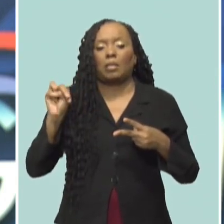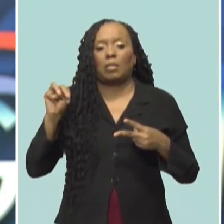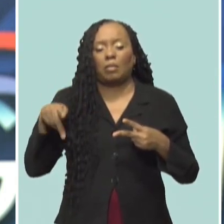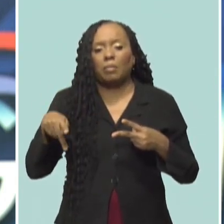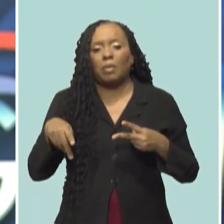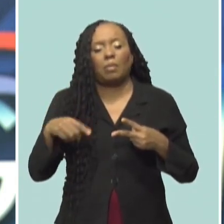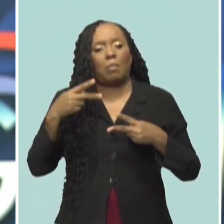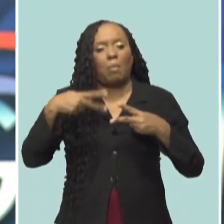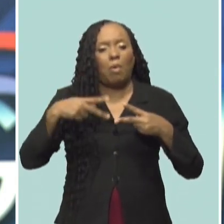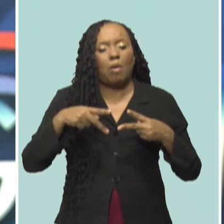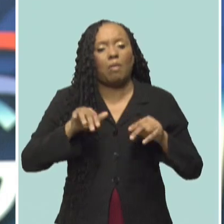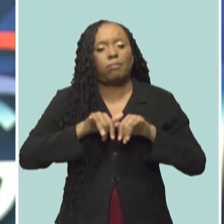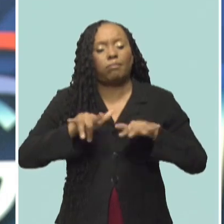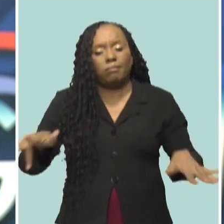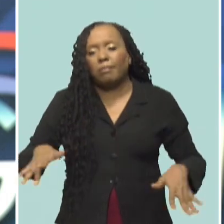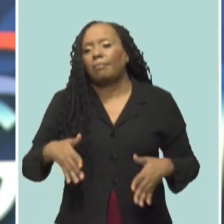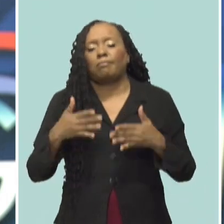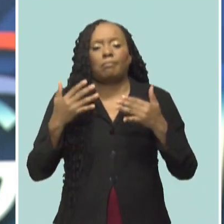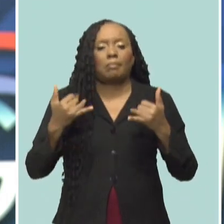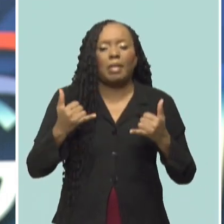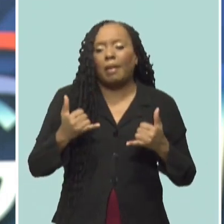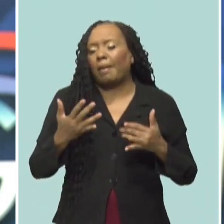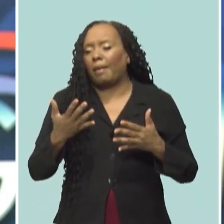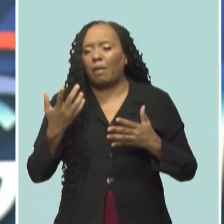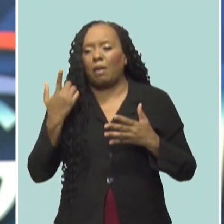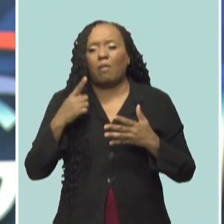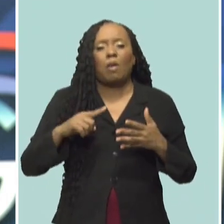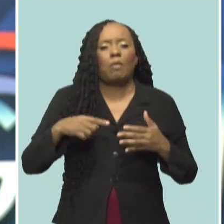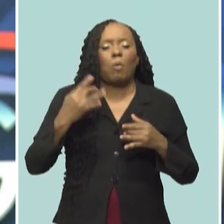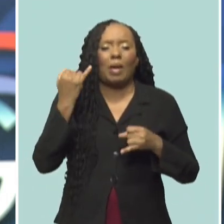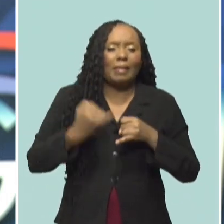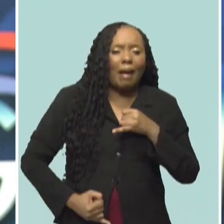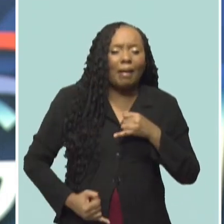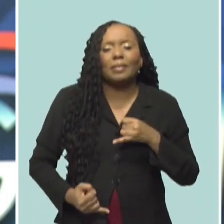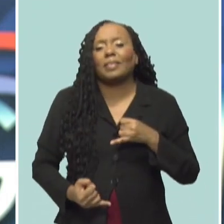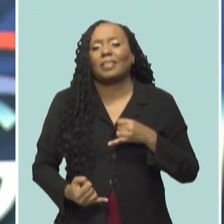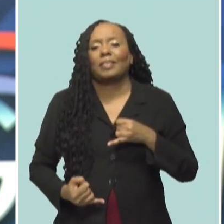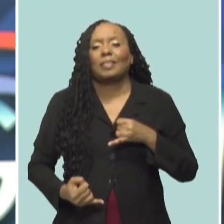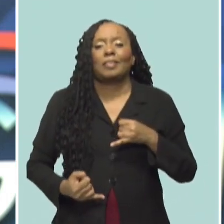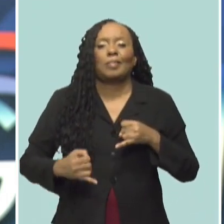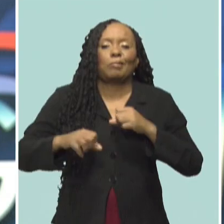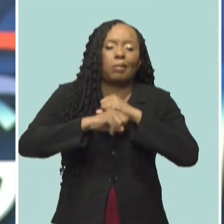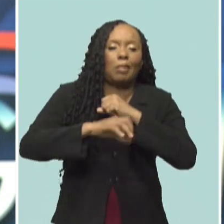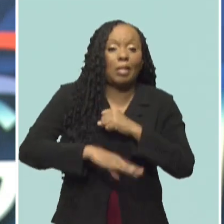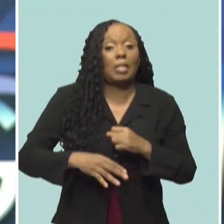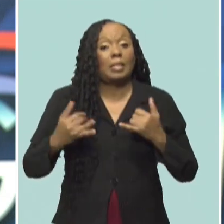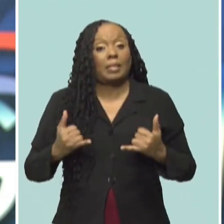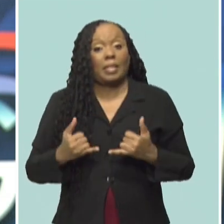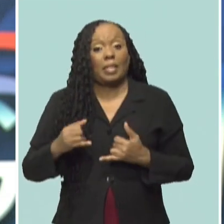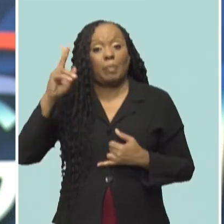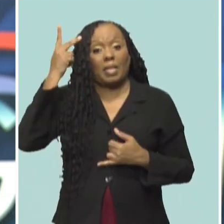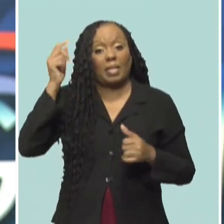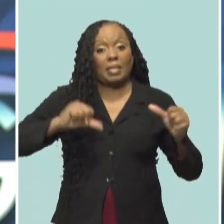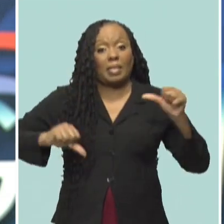battleground states. Well, joining us now for some insights on the campaigns and to look ahead to tomorrow is political scientist and